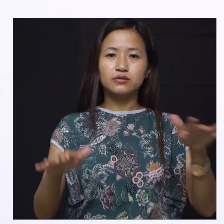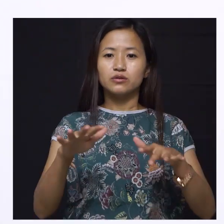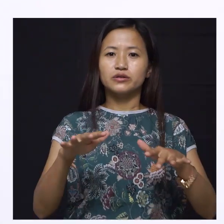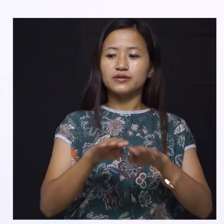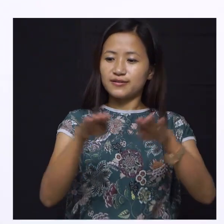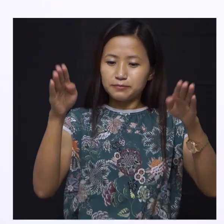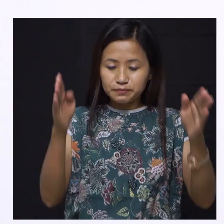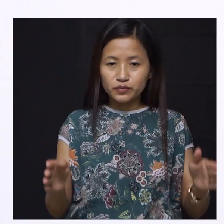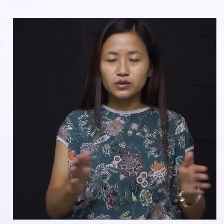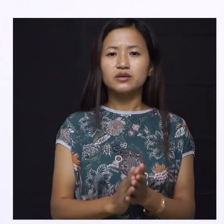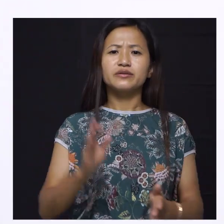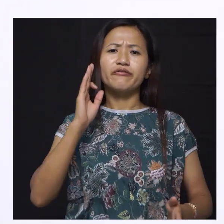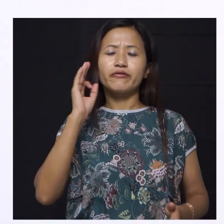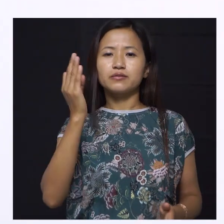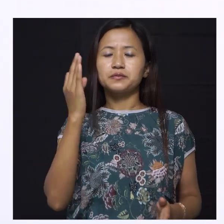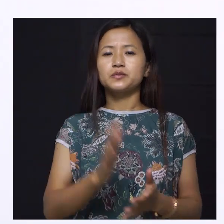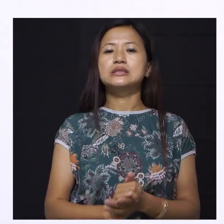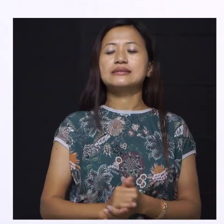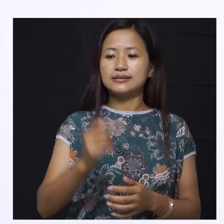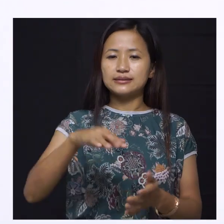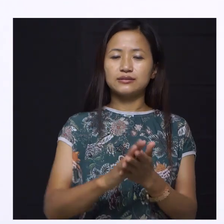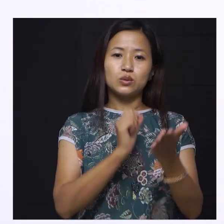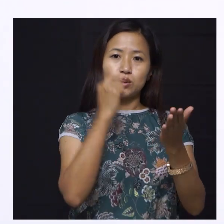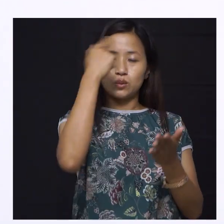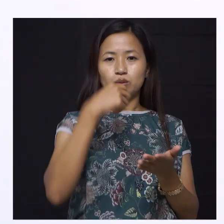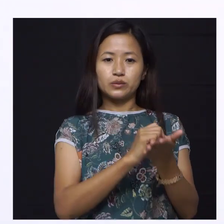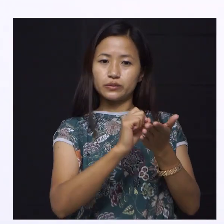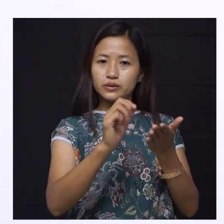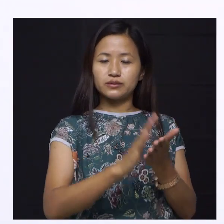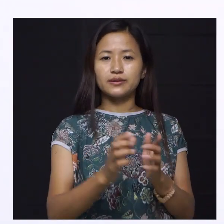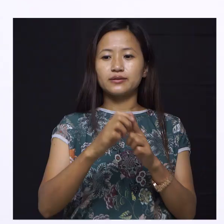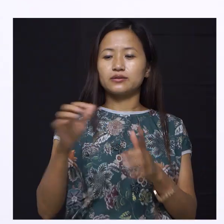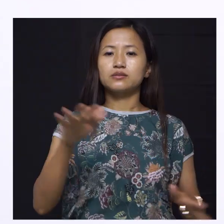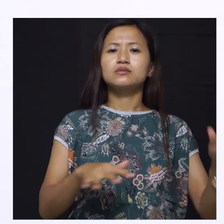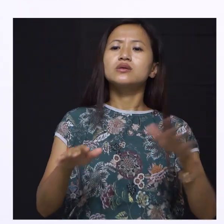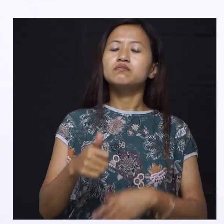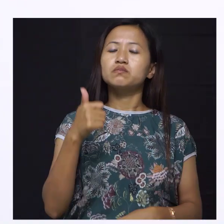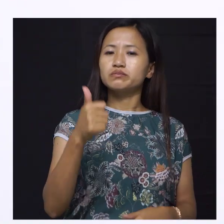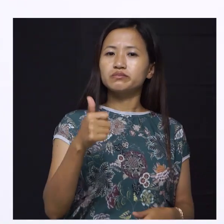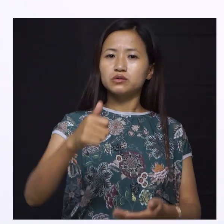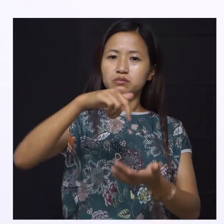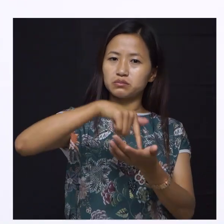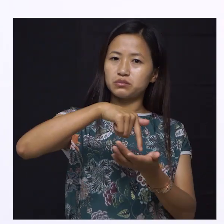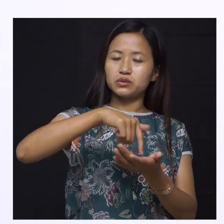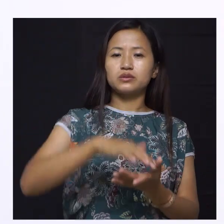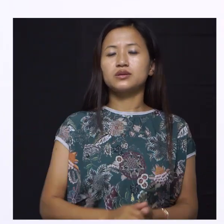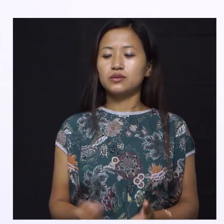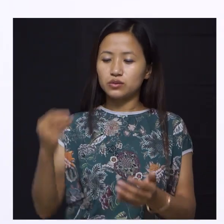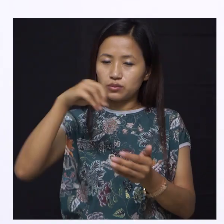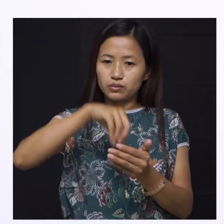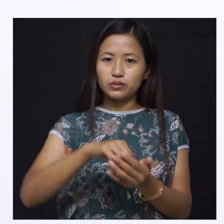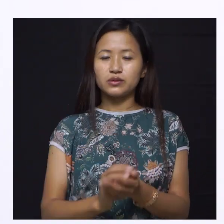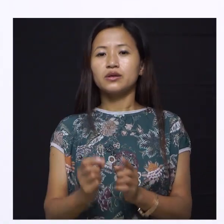were so popular in those days, and the ones who write dramas are always in a good position because their dramas would be put